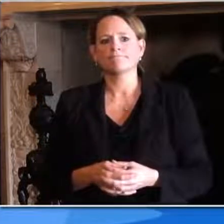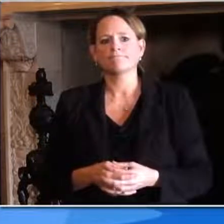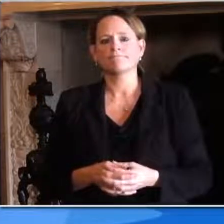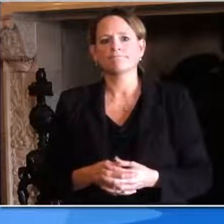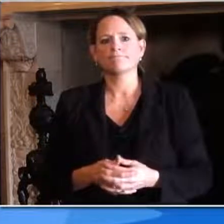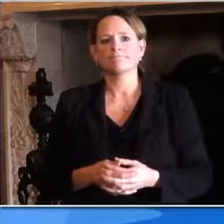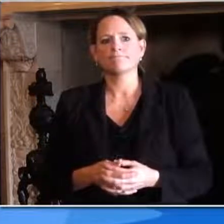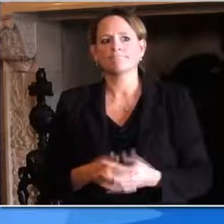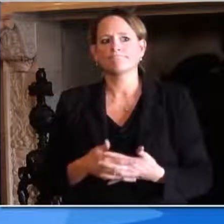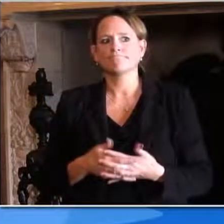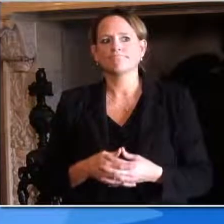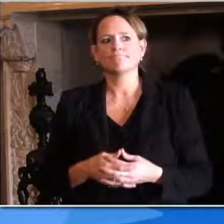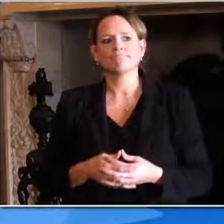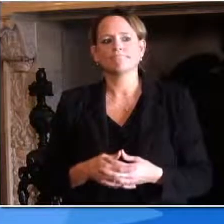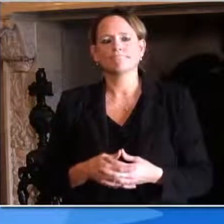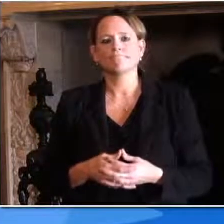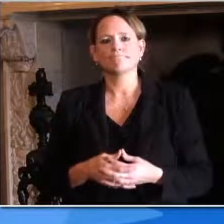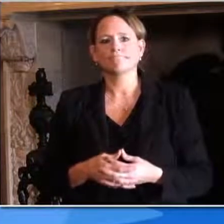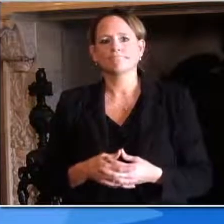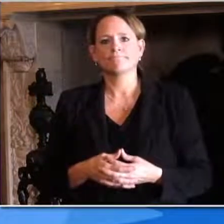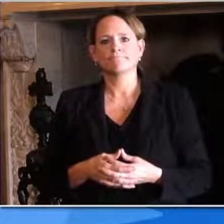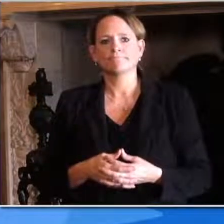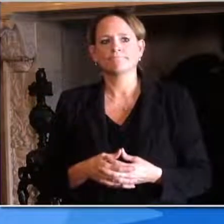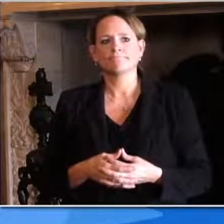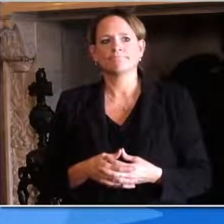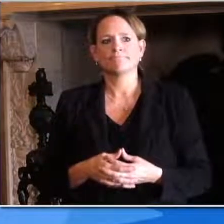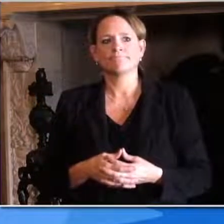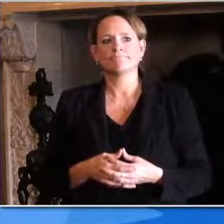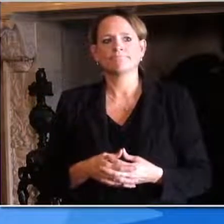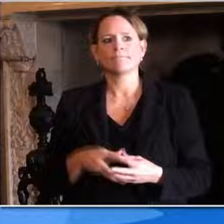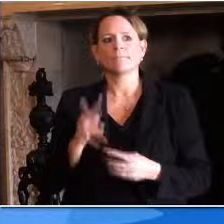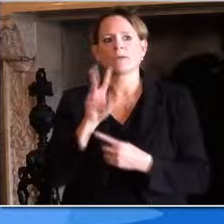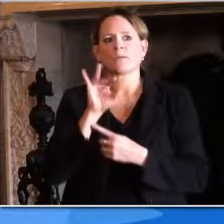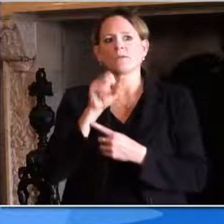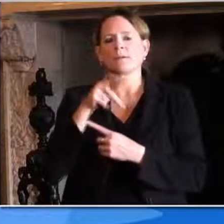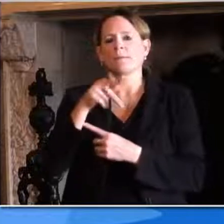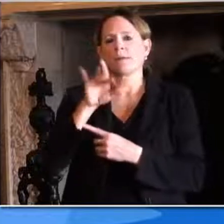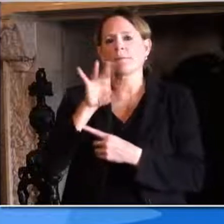And we'll move on then to Laurel White from Wisconsin Public Radio. Laurel?